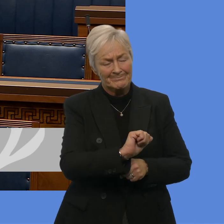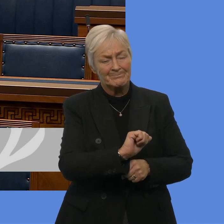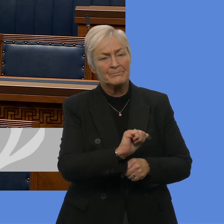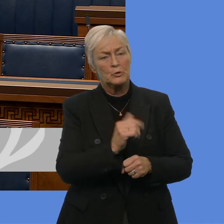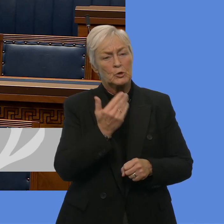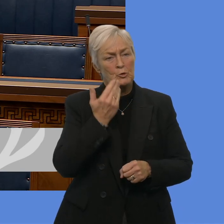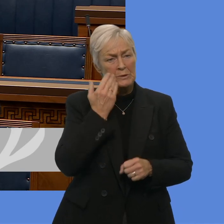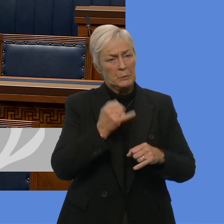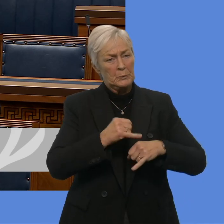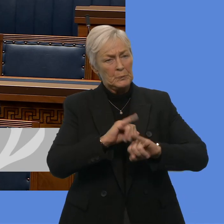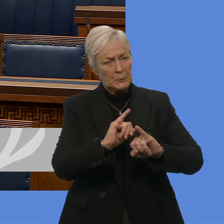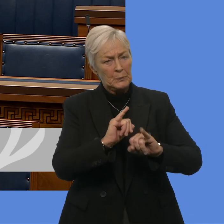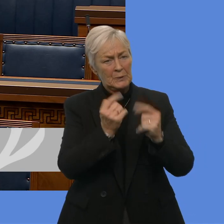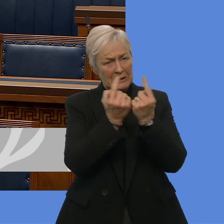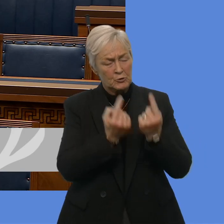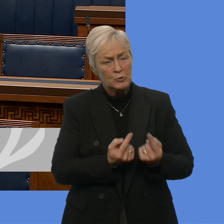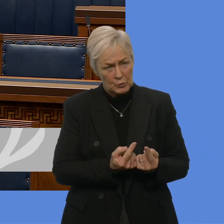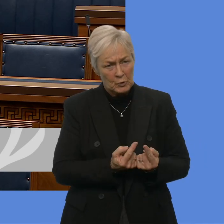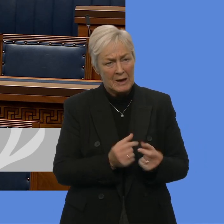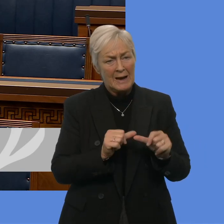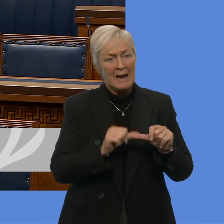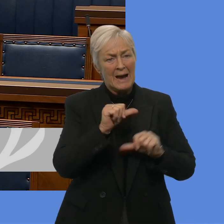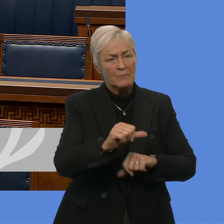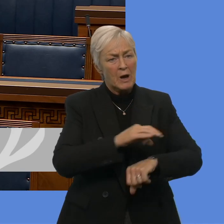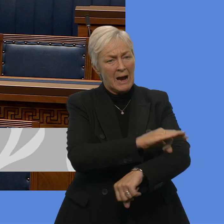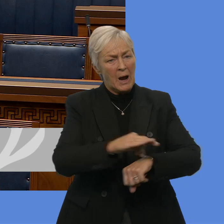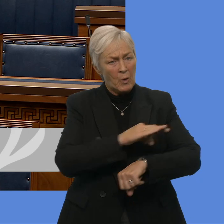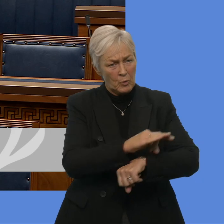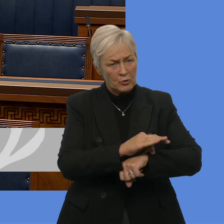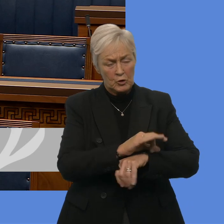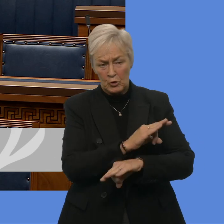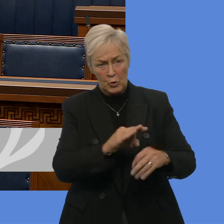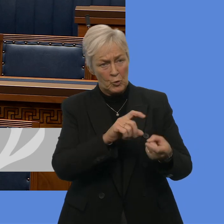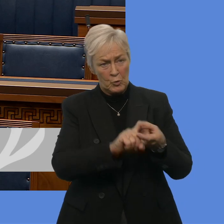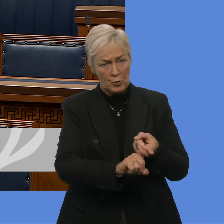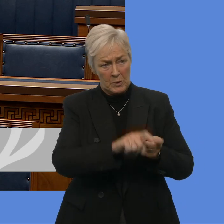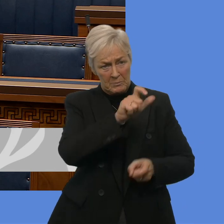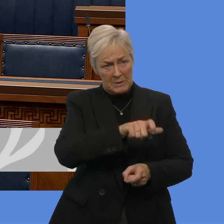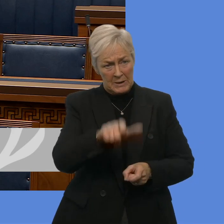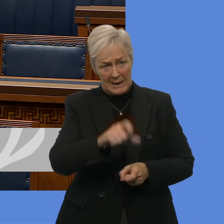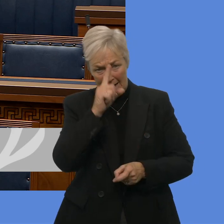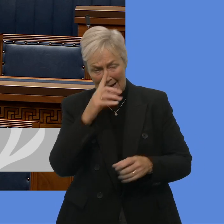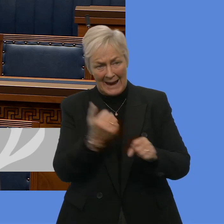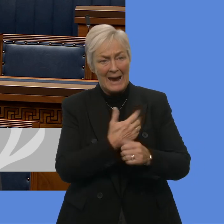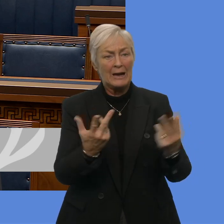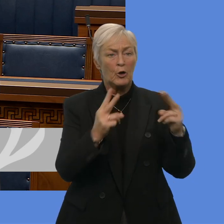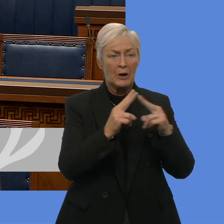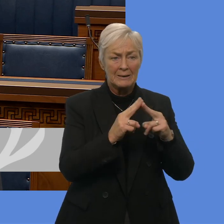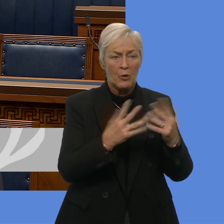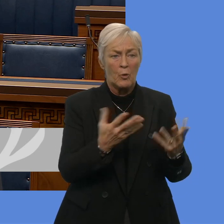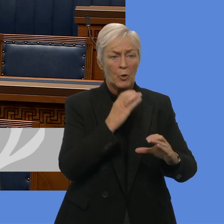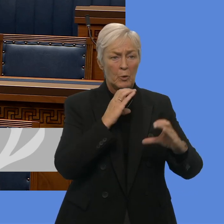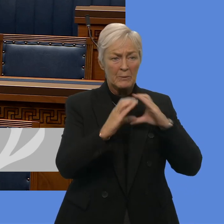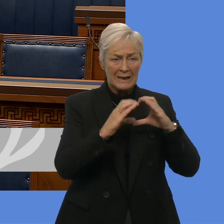recent serious issue once again in Granville after hours, during which time no residents nor I could get any contact or communication